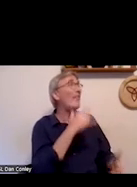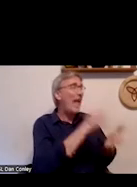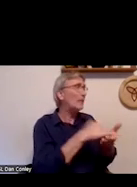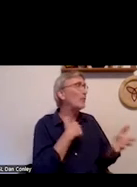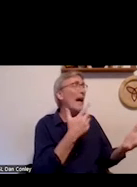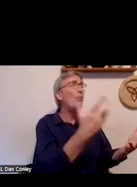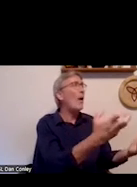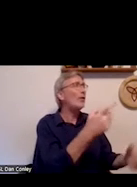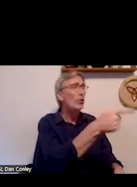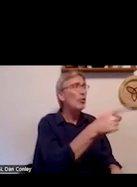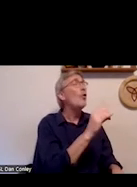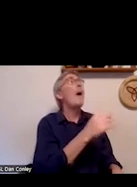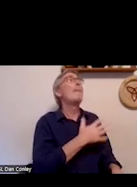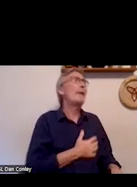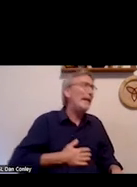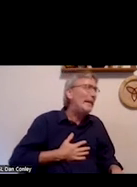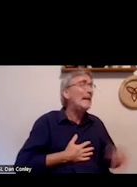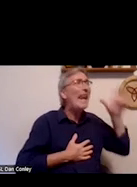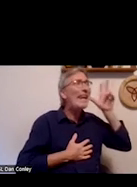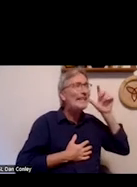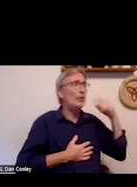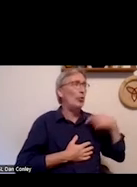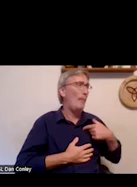do. Please, just listen to me.